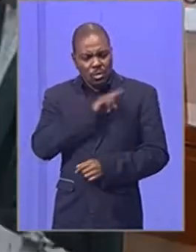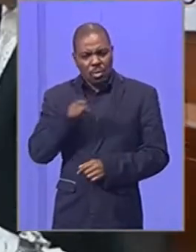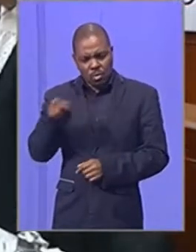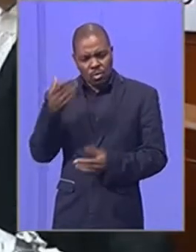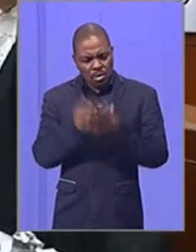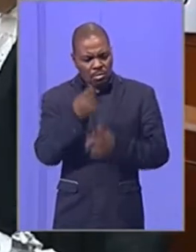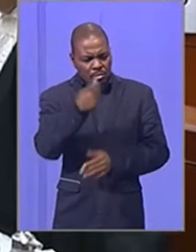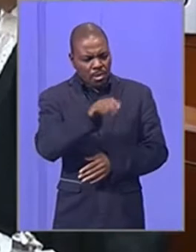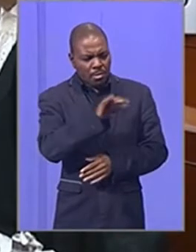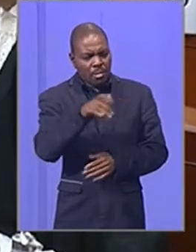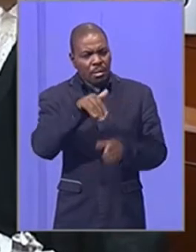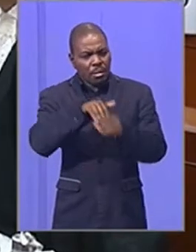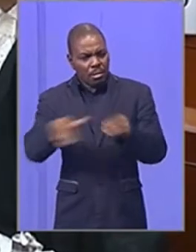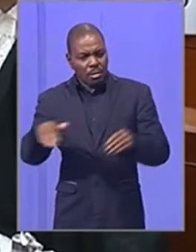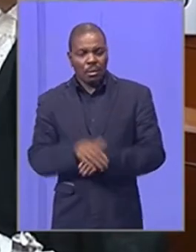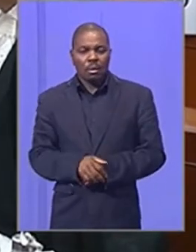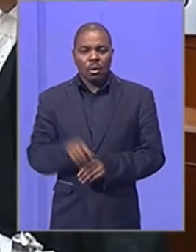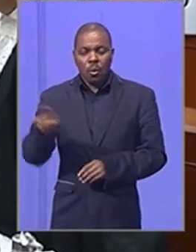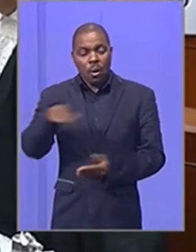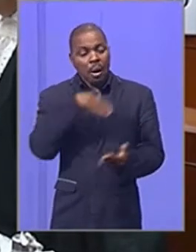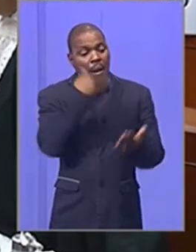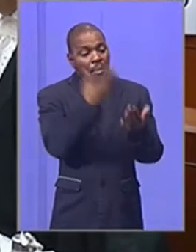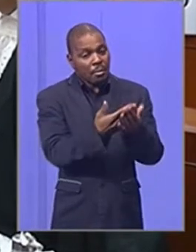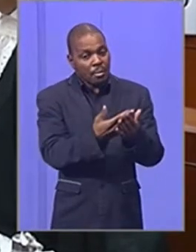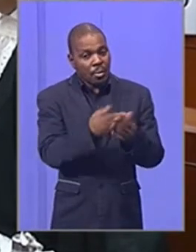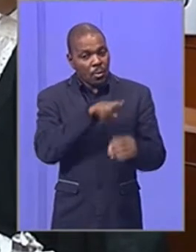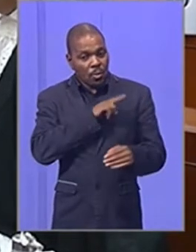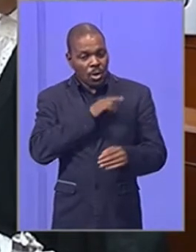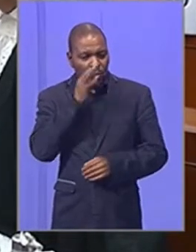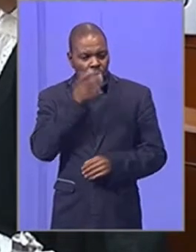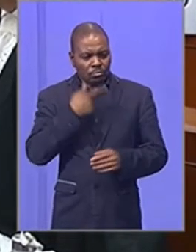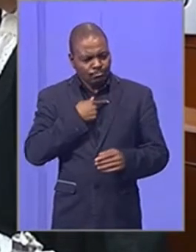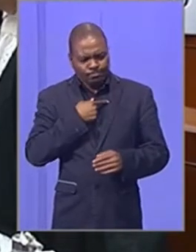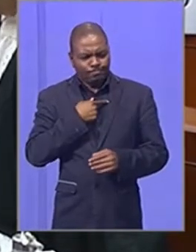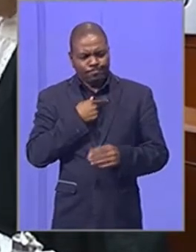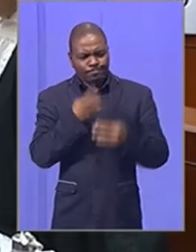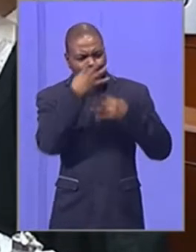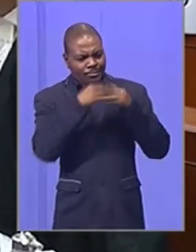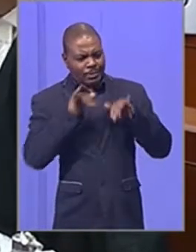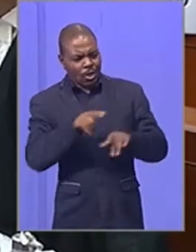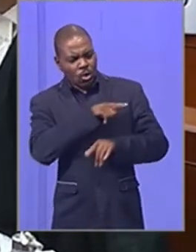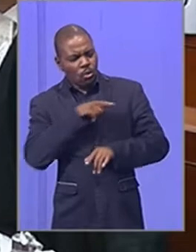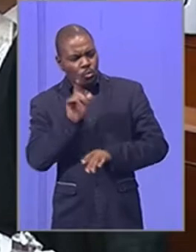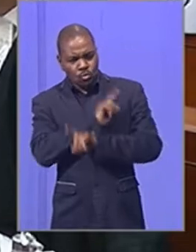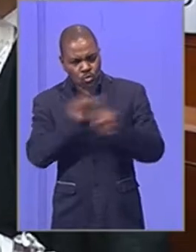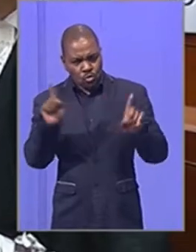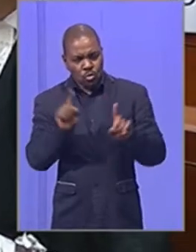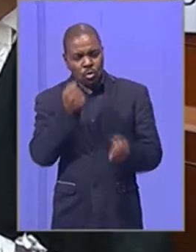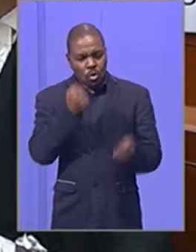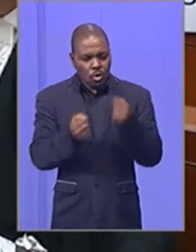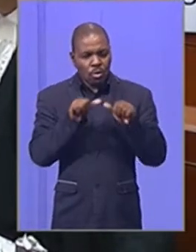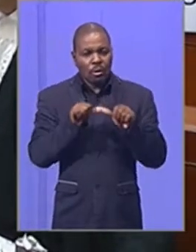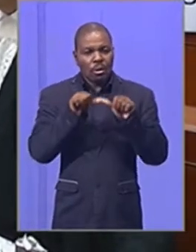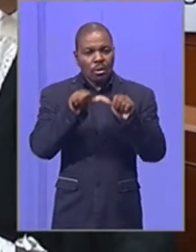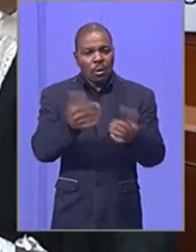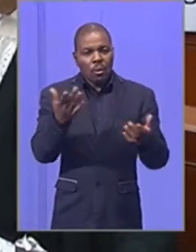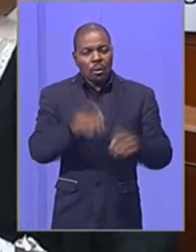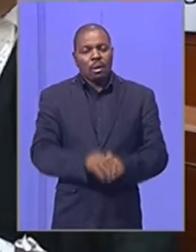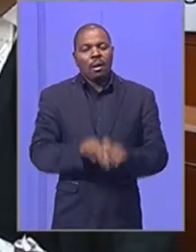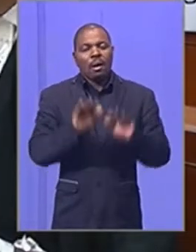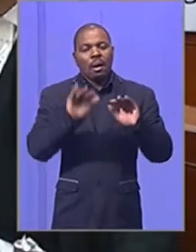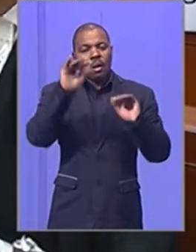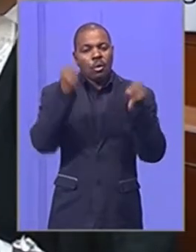fumantshwa beili. Nyewe ya boipiletso Mafe e kgahlano le ho mothibela ho fumantshwa beili e ne e mametswe lekgotleng le phameng la